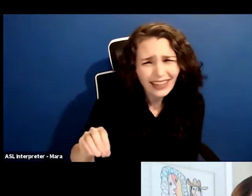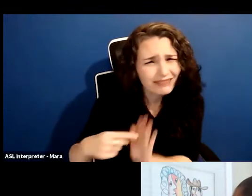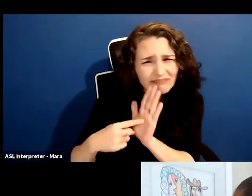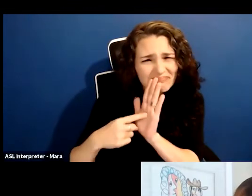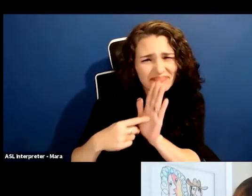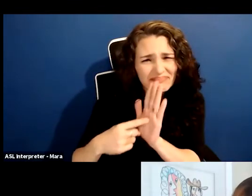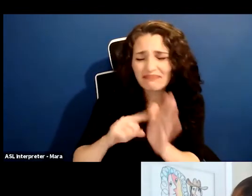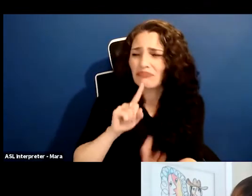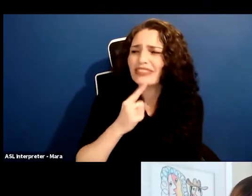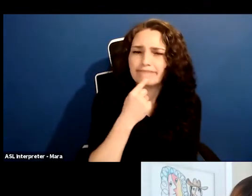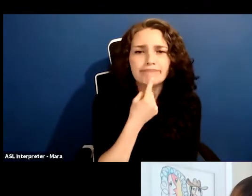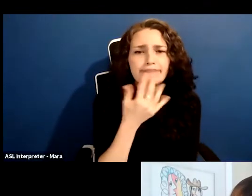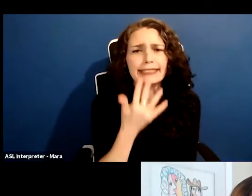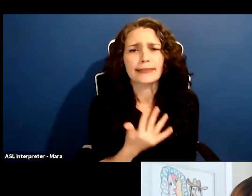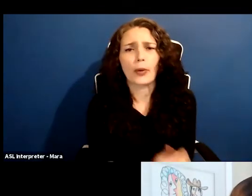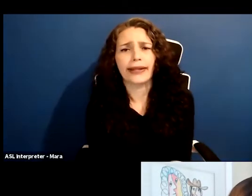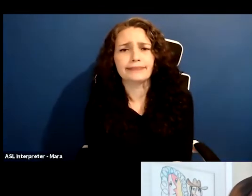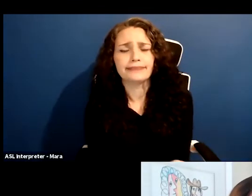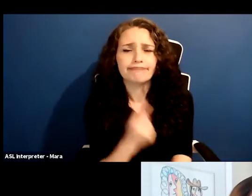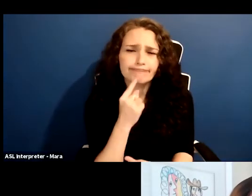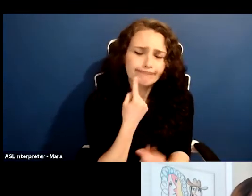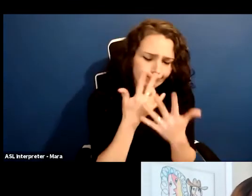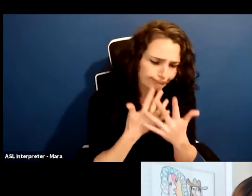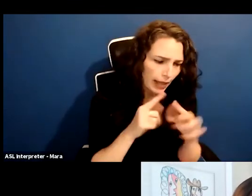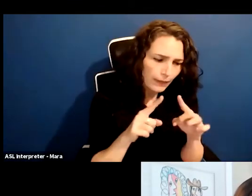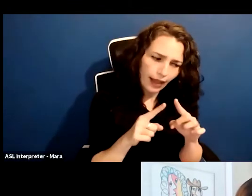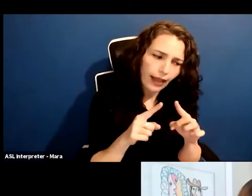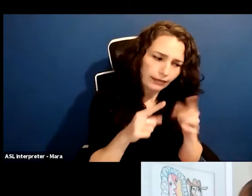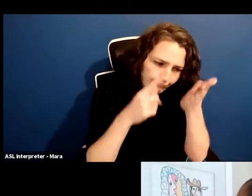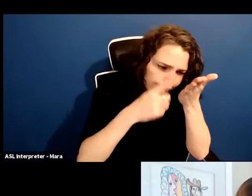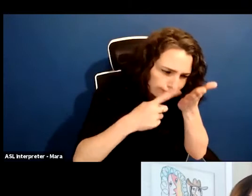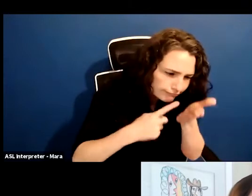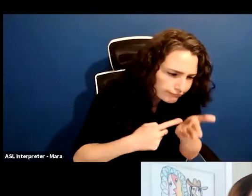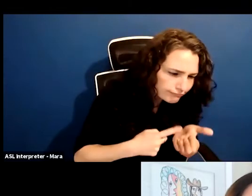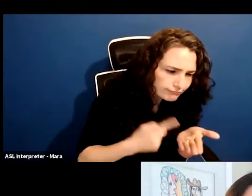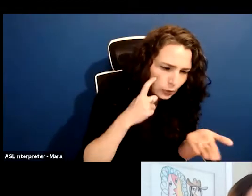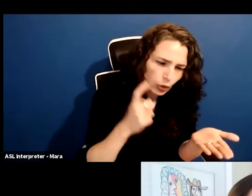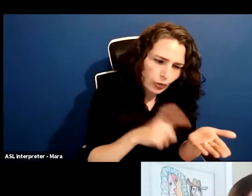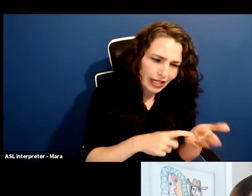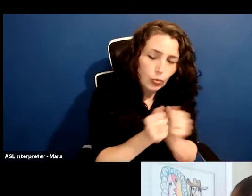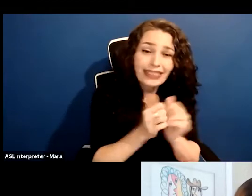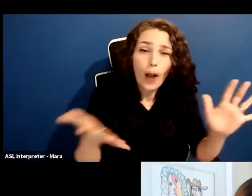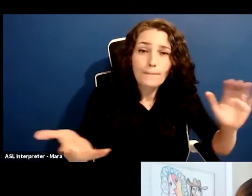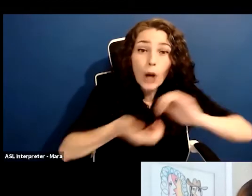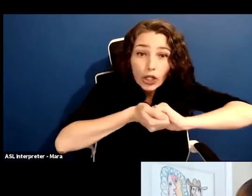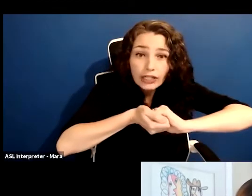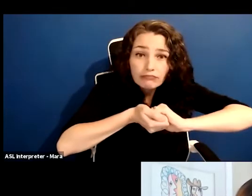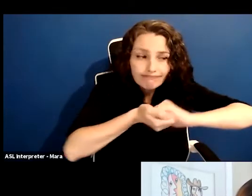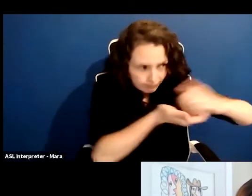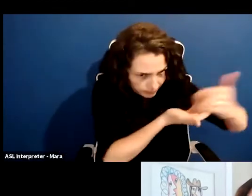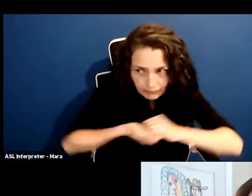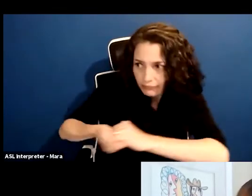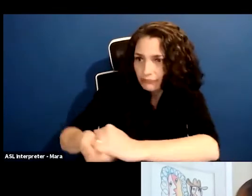was disappointing as we were looking at this research, but we also recognize that without partnering with the industry to bring forward this data and these